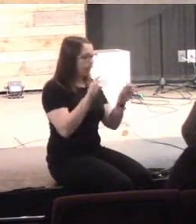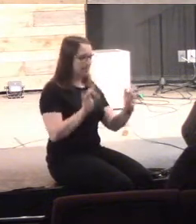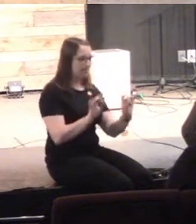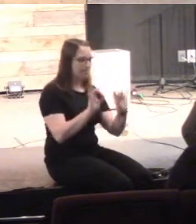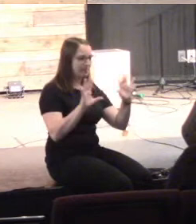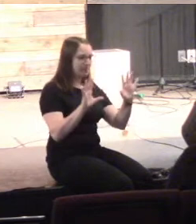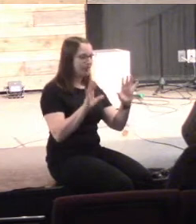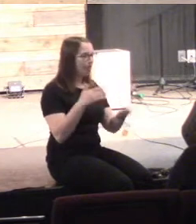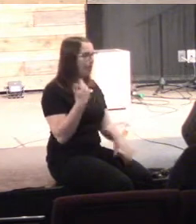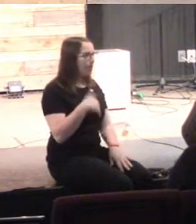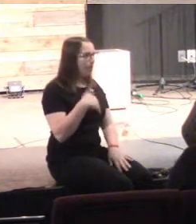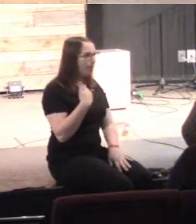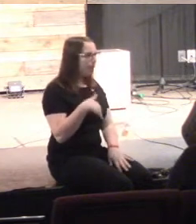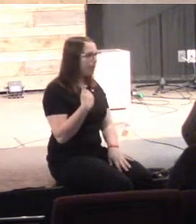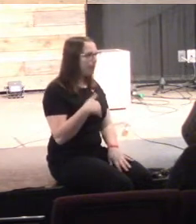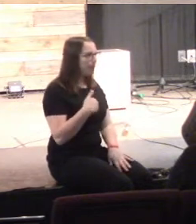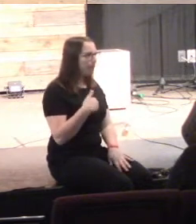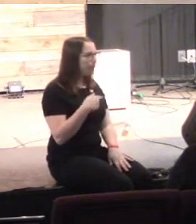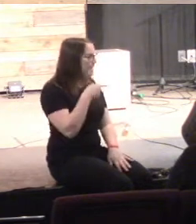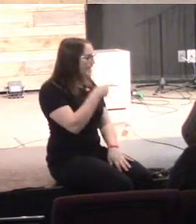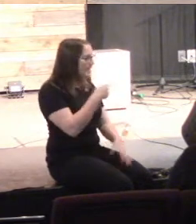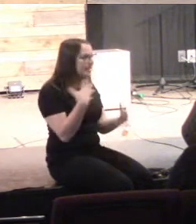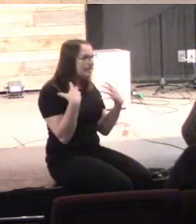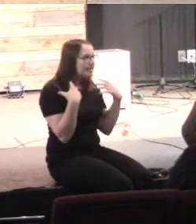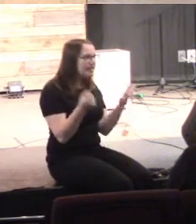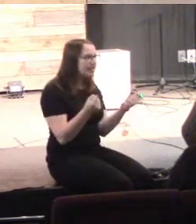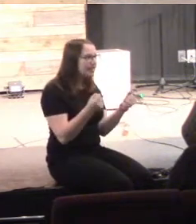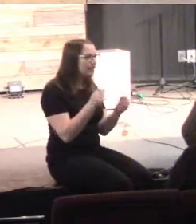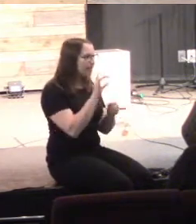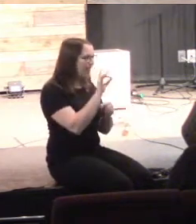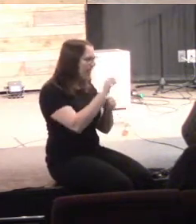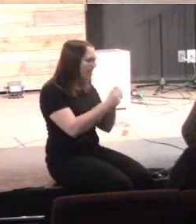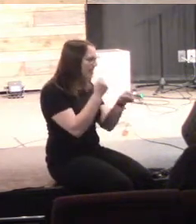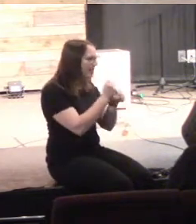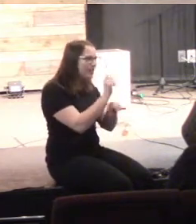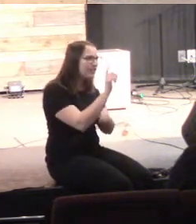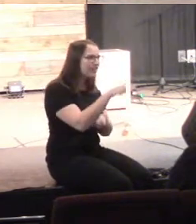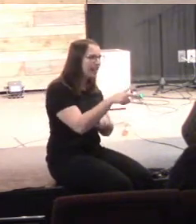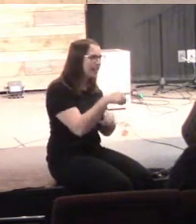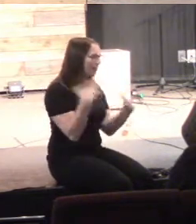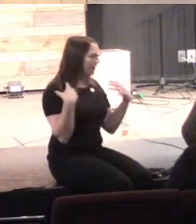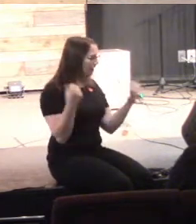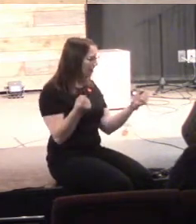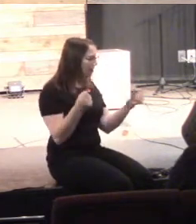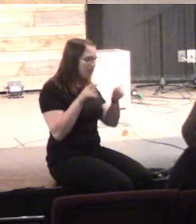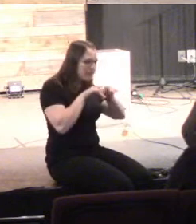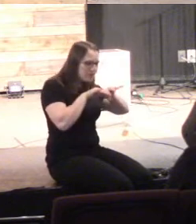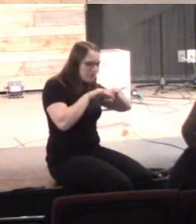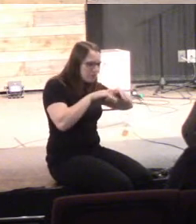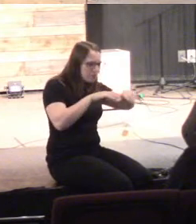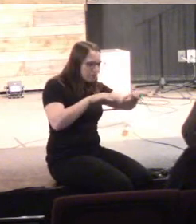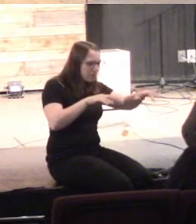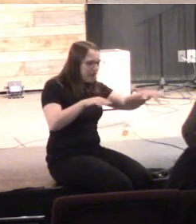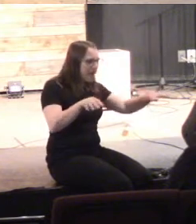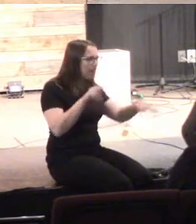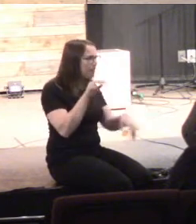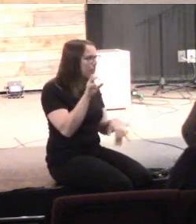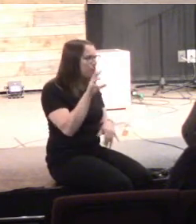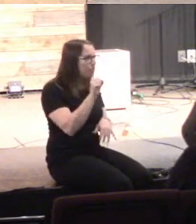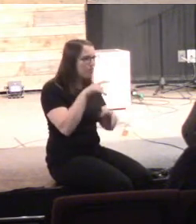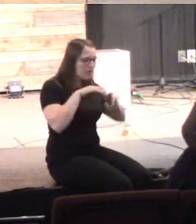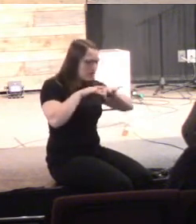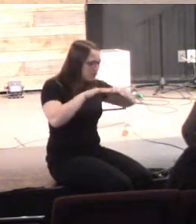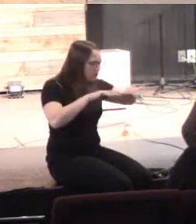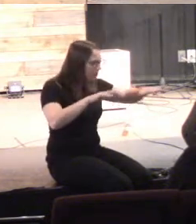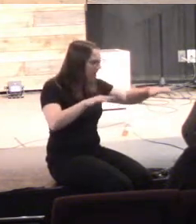miraculous. Aeneas is healed after 8 years. The Bible said this thing spread faster than things spread on social